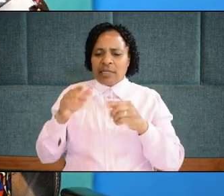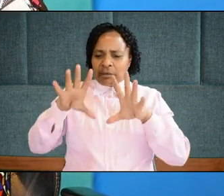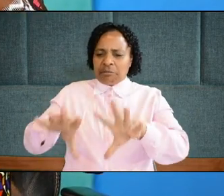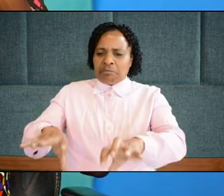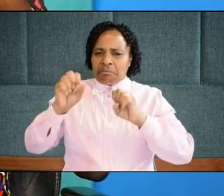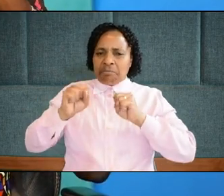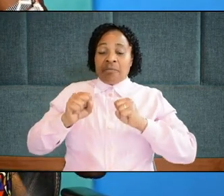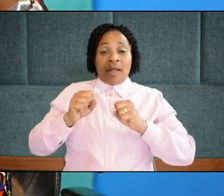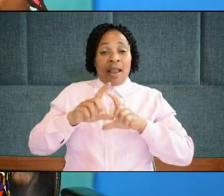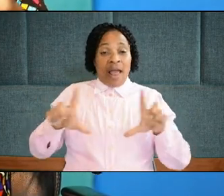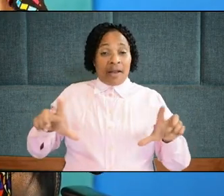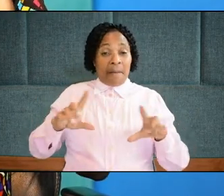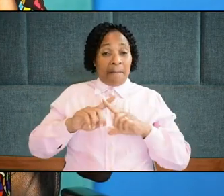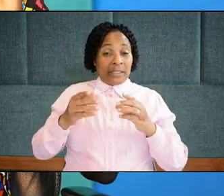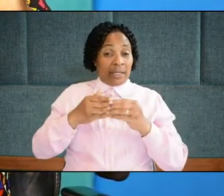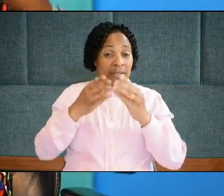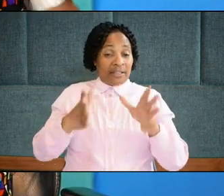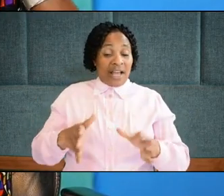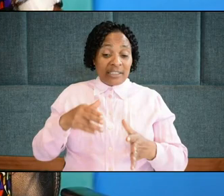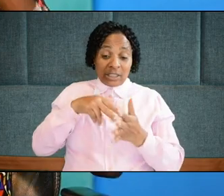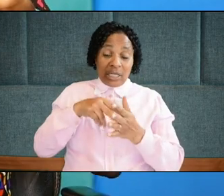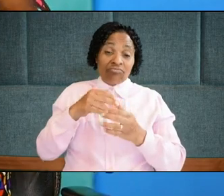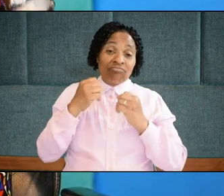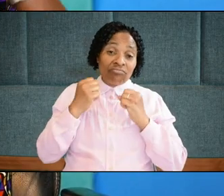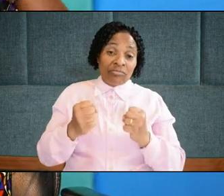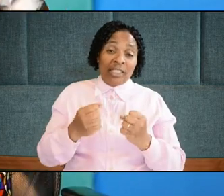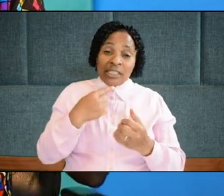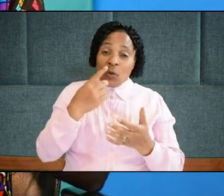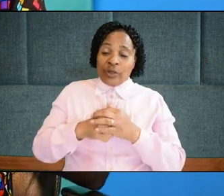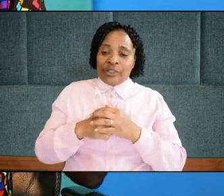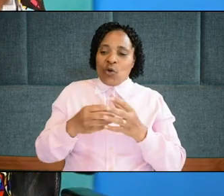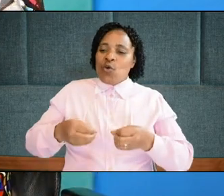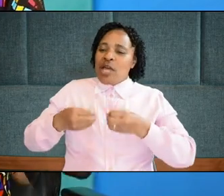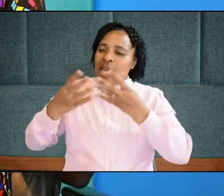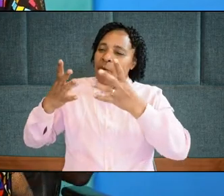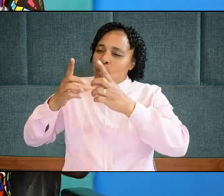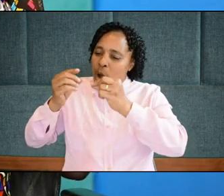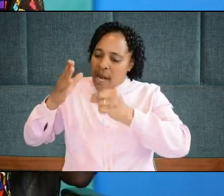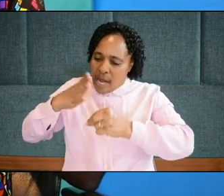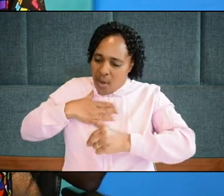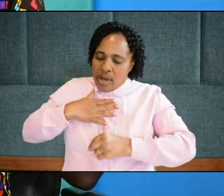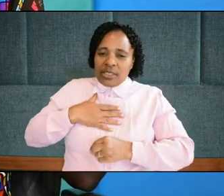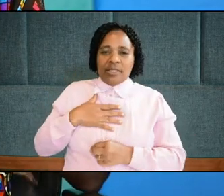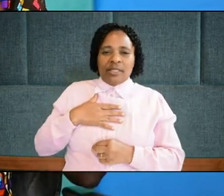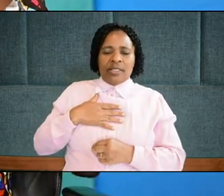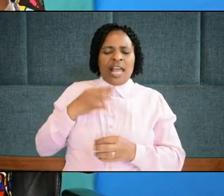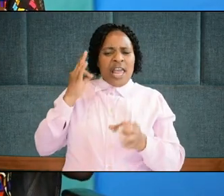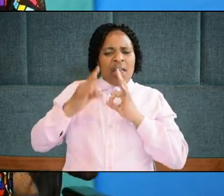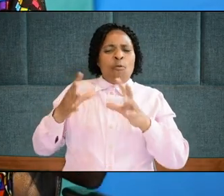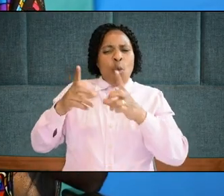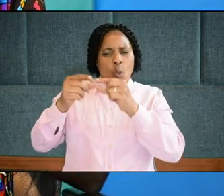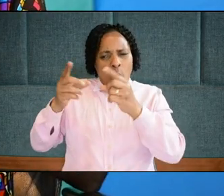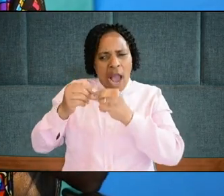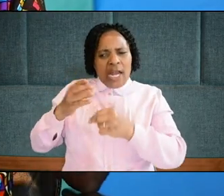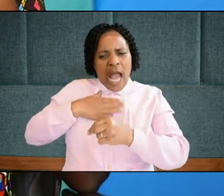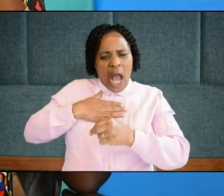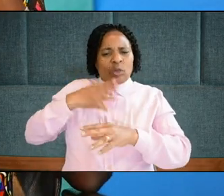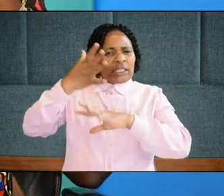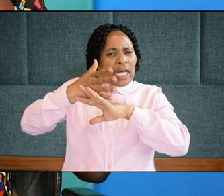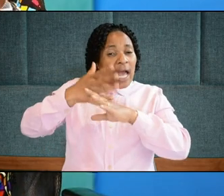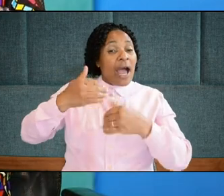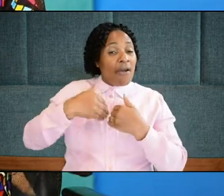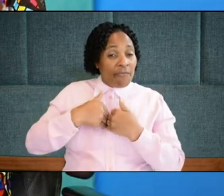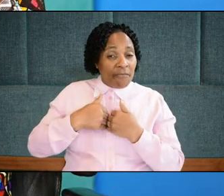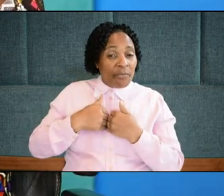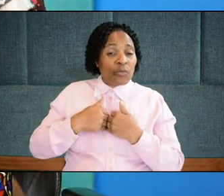land. But the leaders stood firm and said, we gave them our word. Even if our word was given by deception,